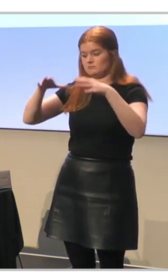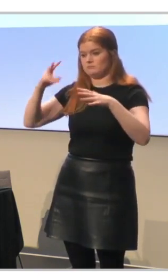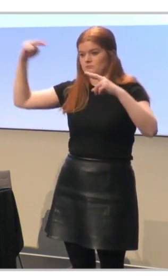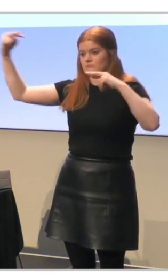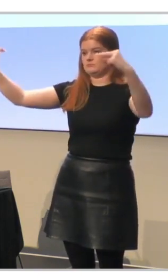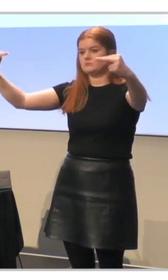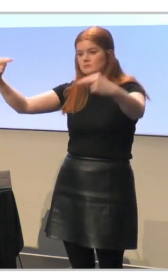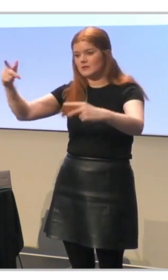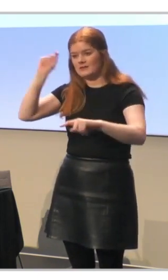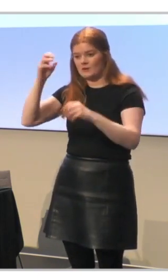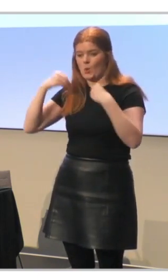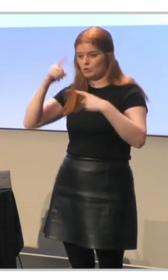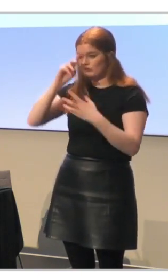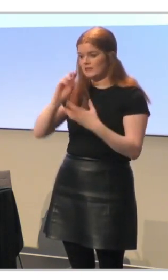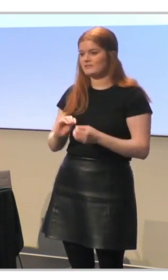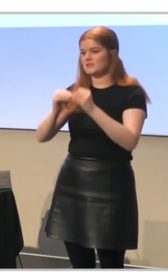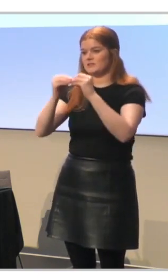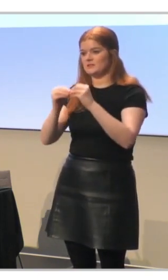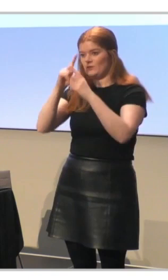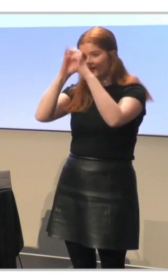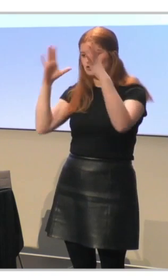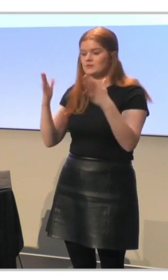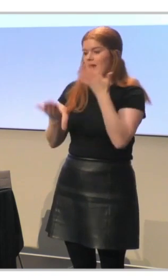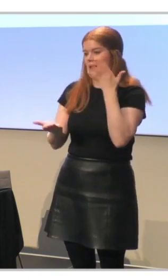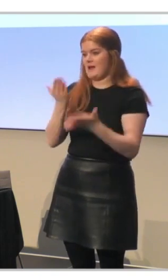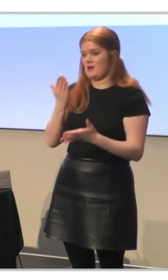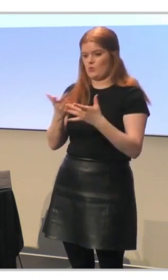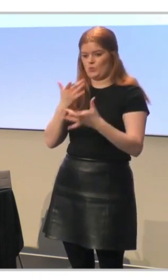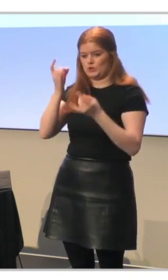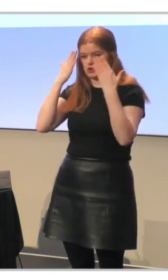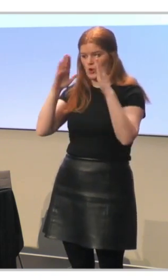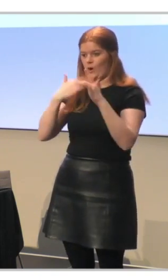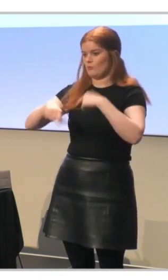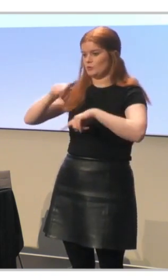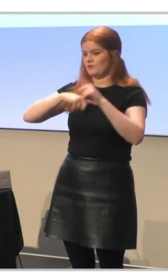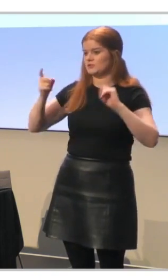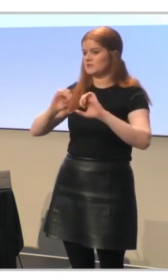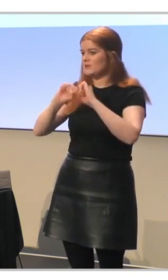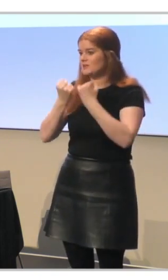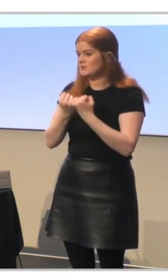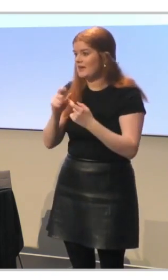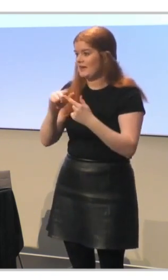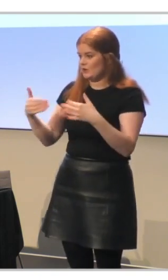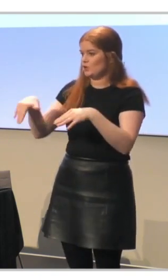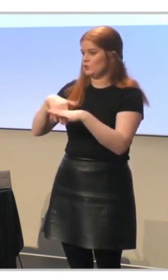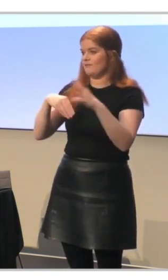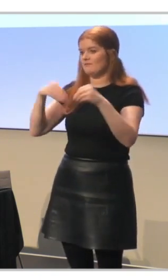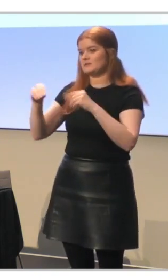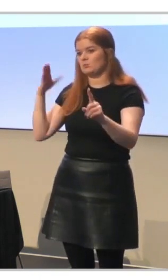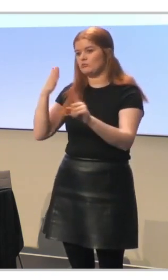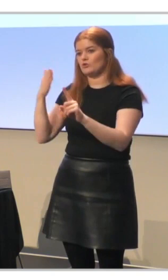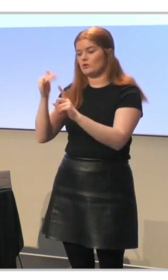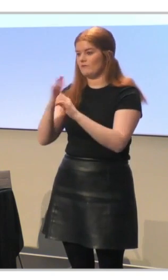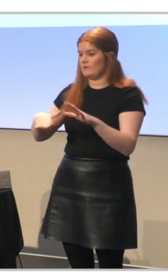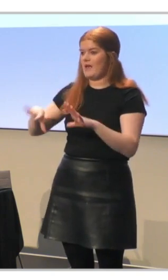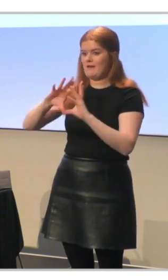embedding creativity and innovation in what we do that is reflective of the diverse society we live in, and includes a flexible approach to how